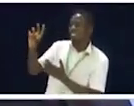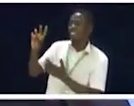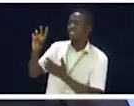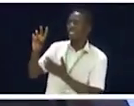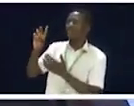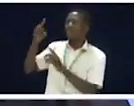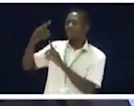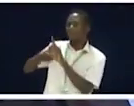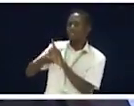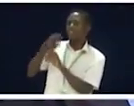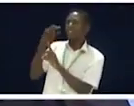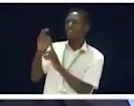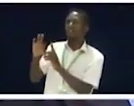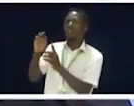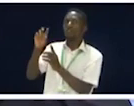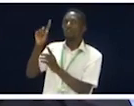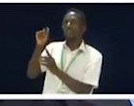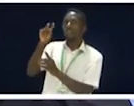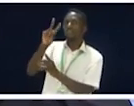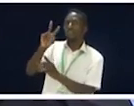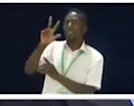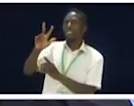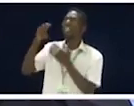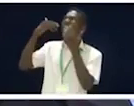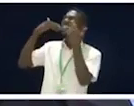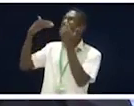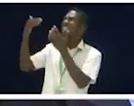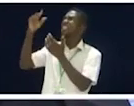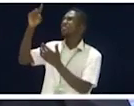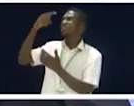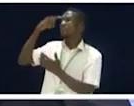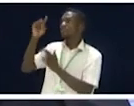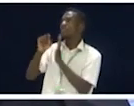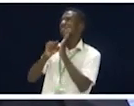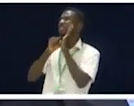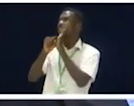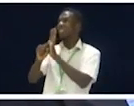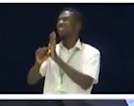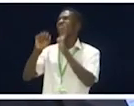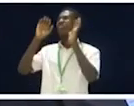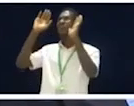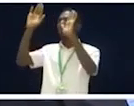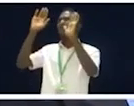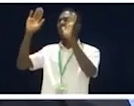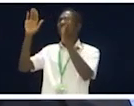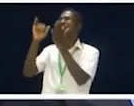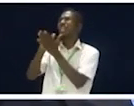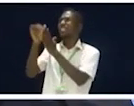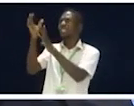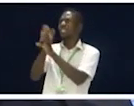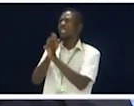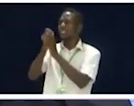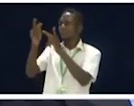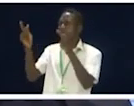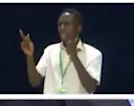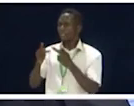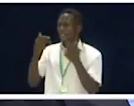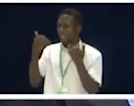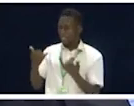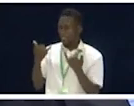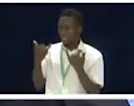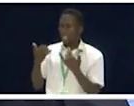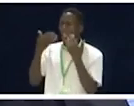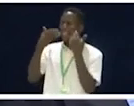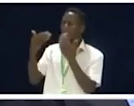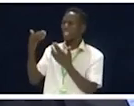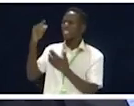for the signs and the wonders that have happened. Thank you for the signs and the wonders that are taking place right now. Thank you for the signs and